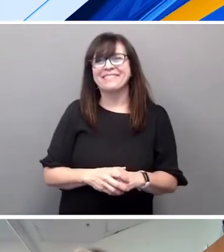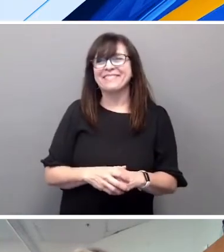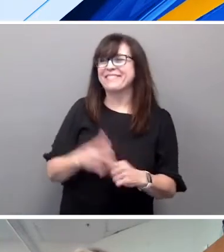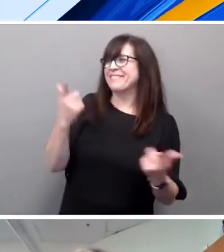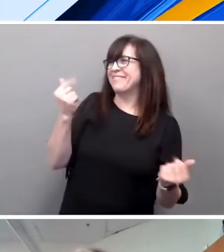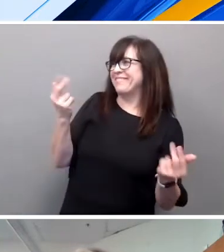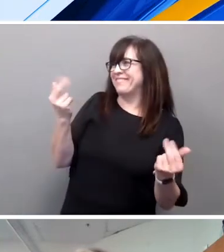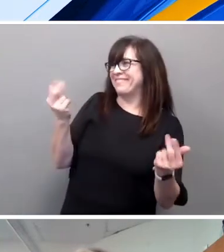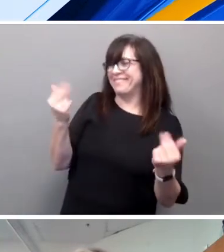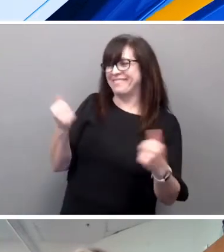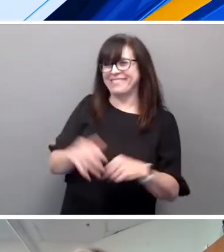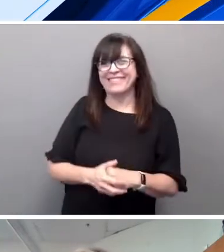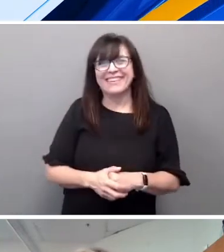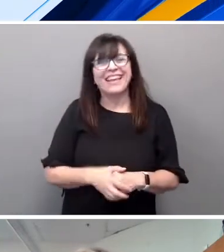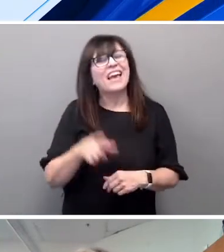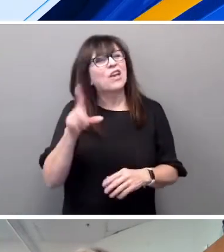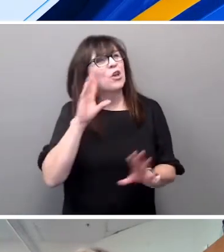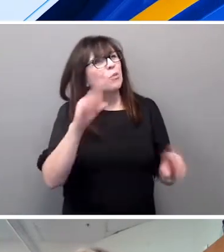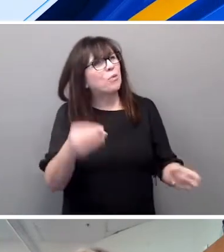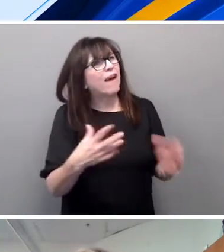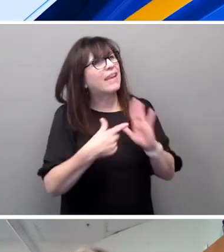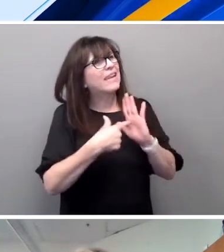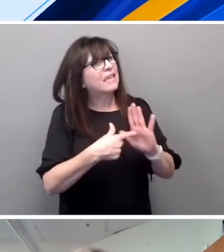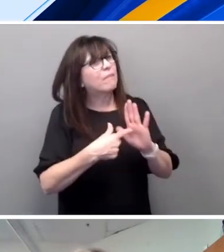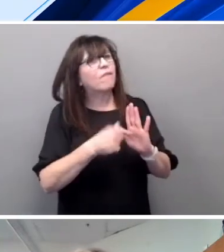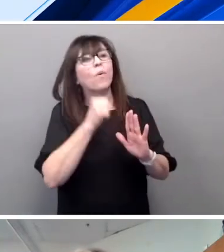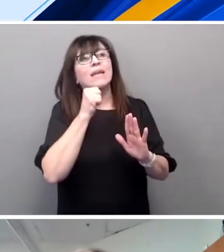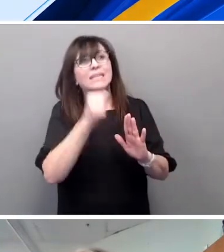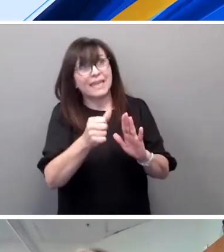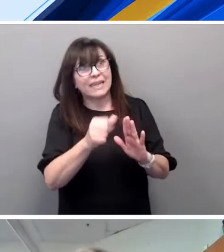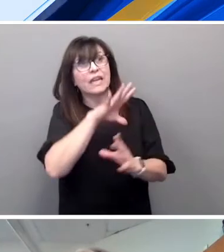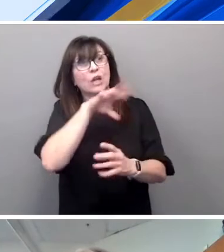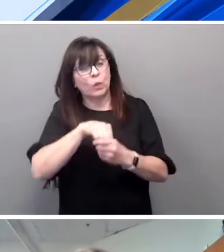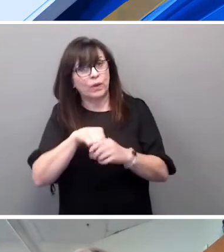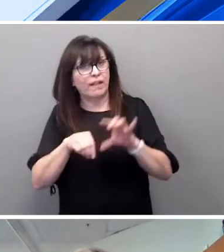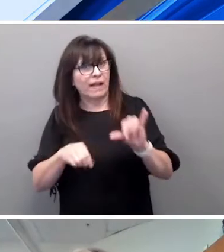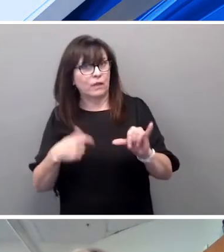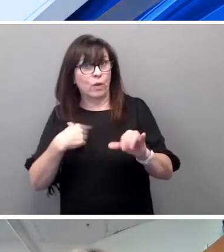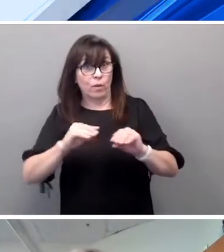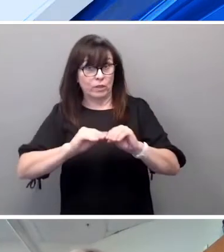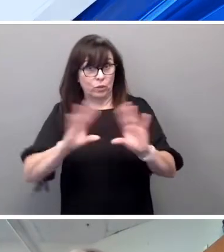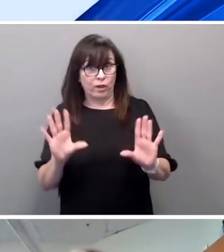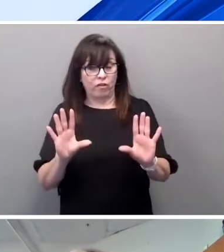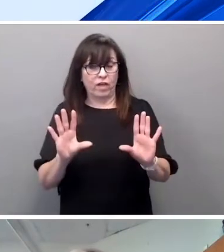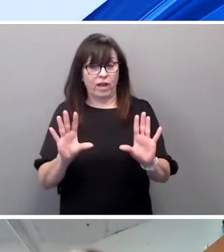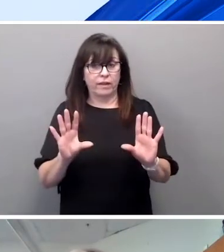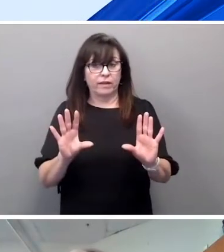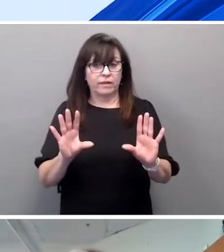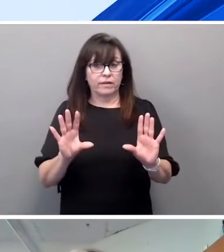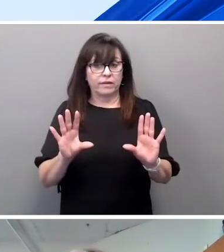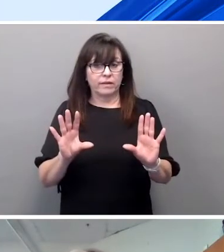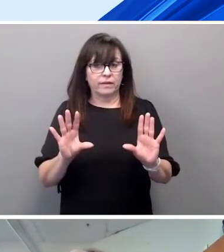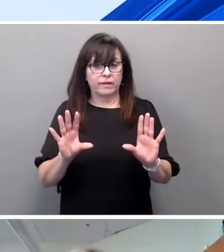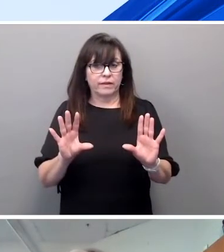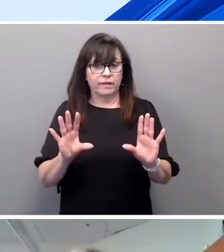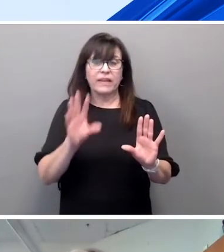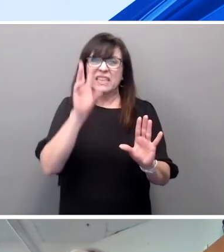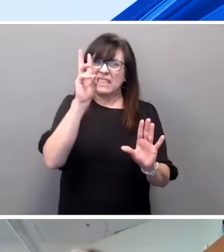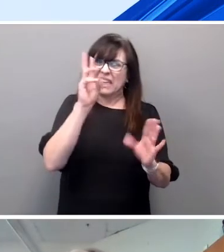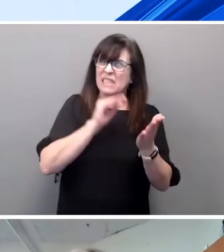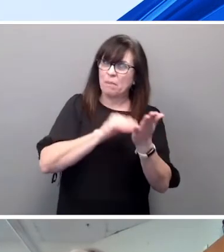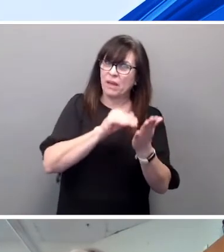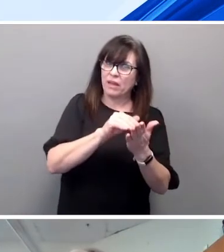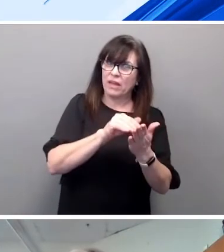But you gave some examples of what didn't fall into it. I just want to clarify that the 6 million